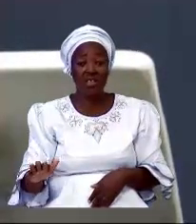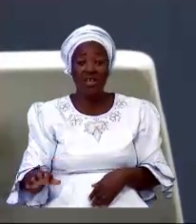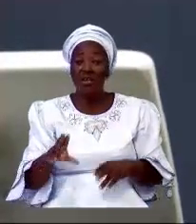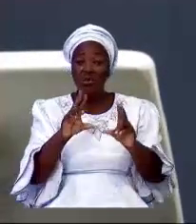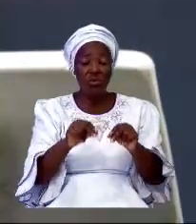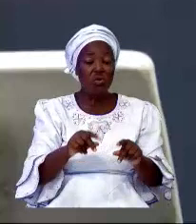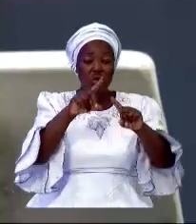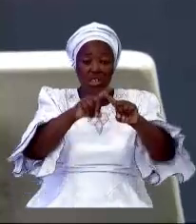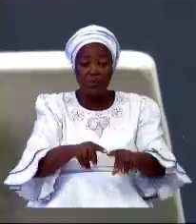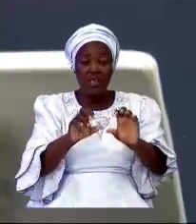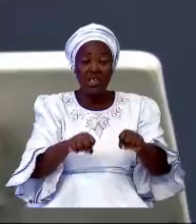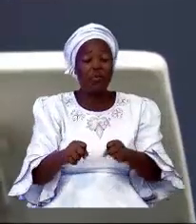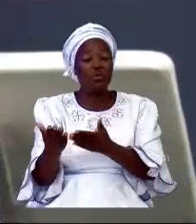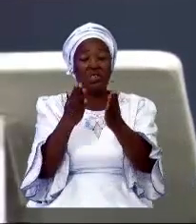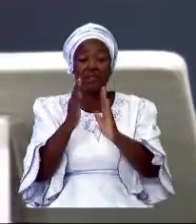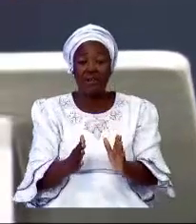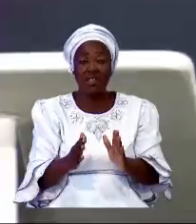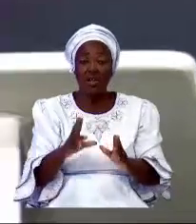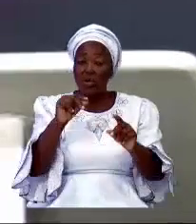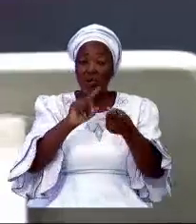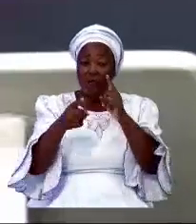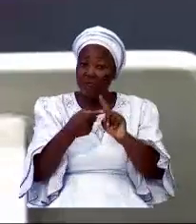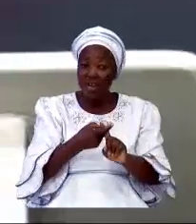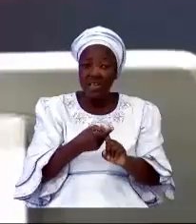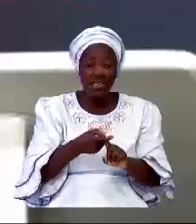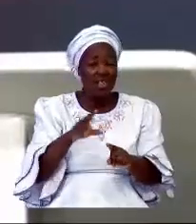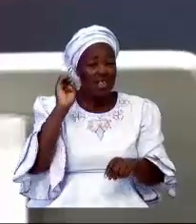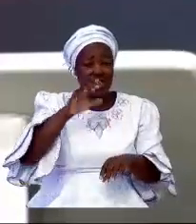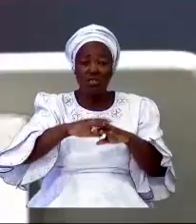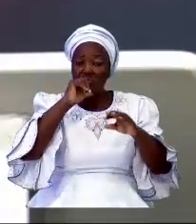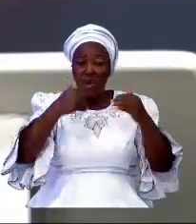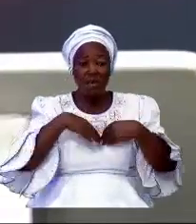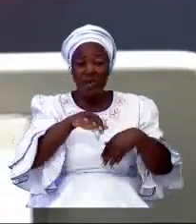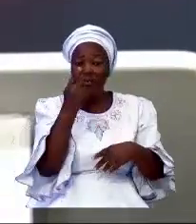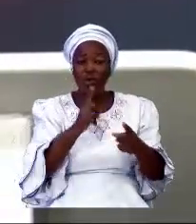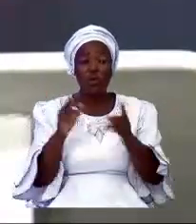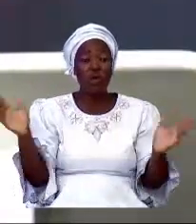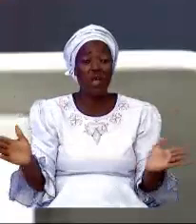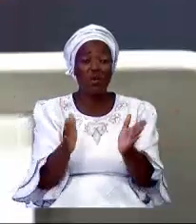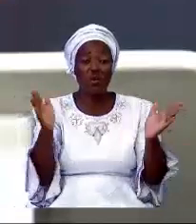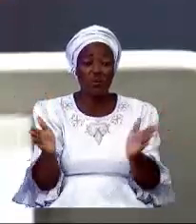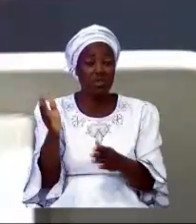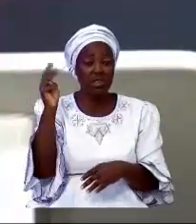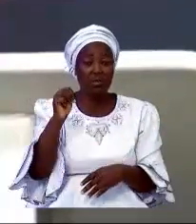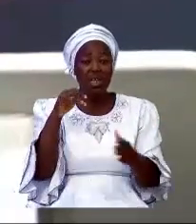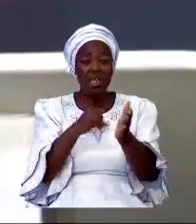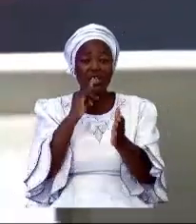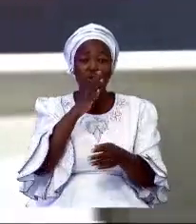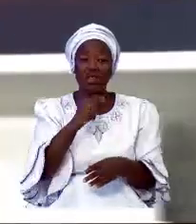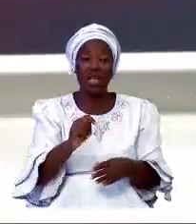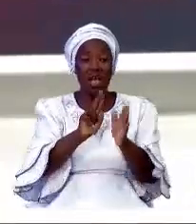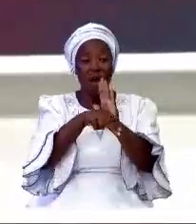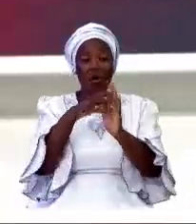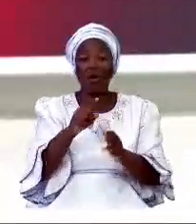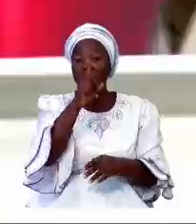any friends. He didn't have a dependable servant. He didn't have anybody to encourage him. It was the